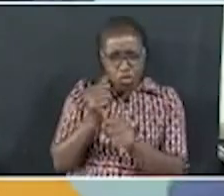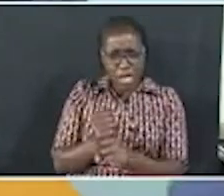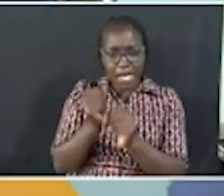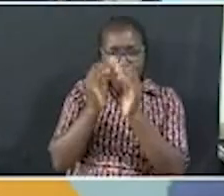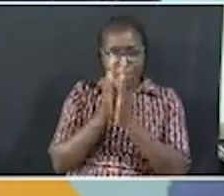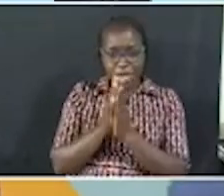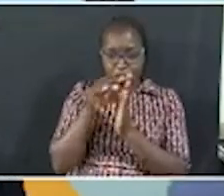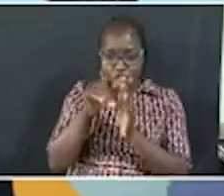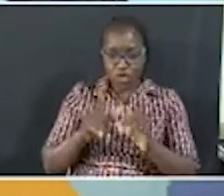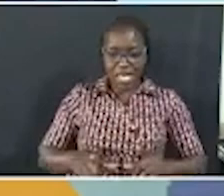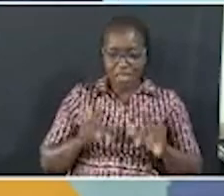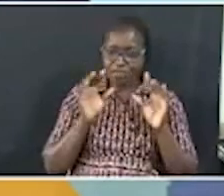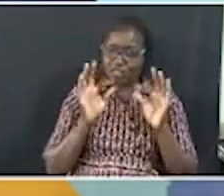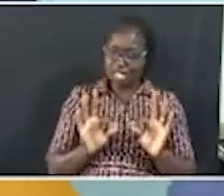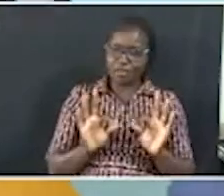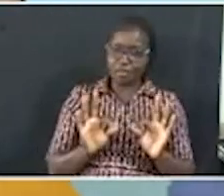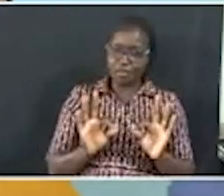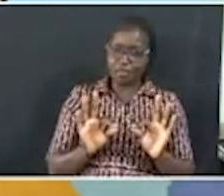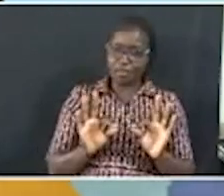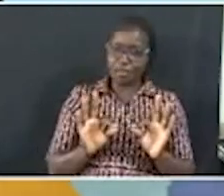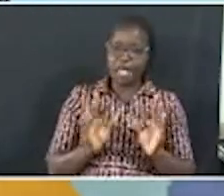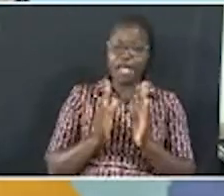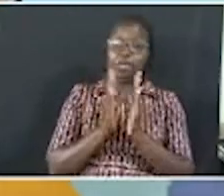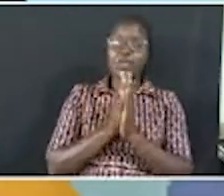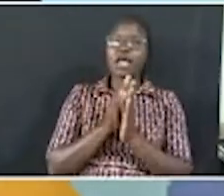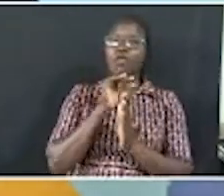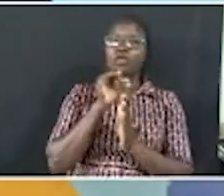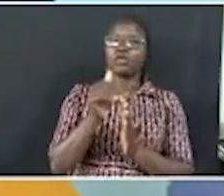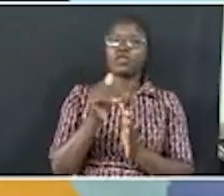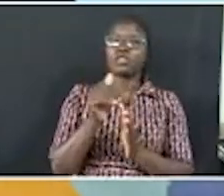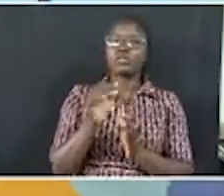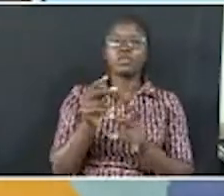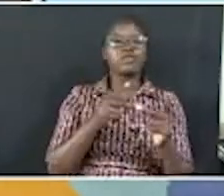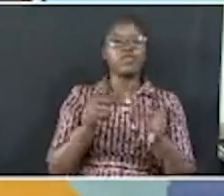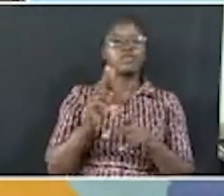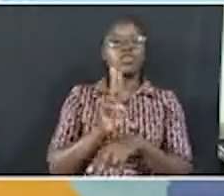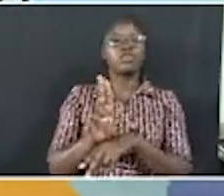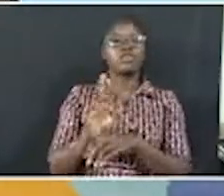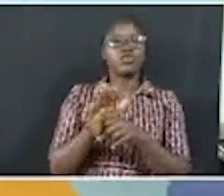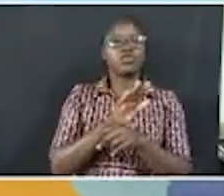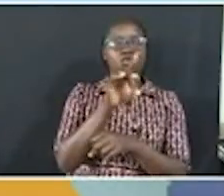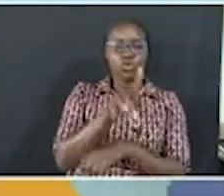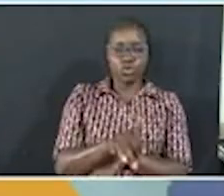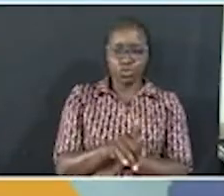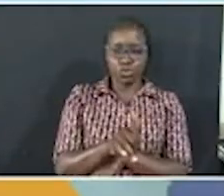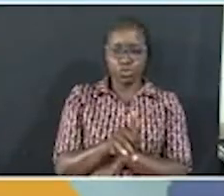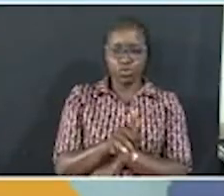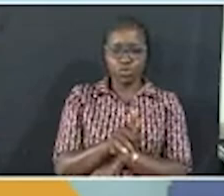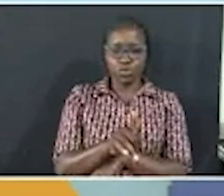prayer your lifestyle, prayer will not be very useful to you.